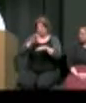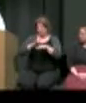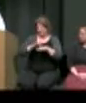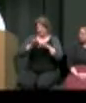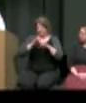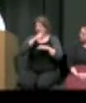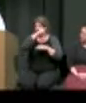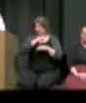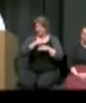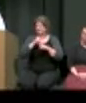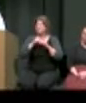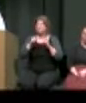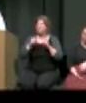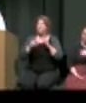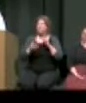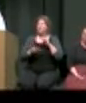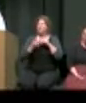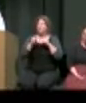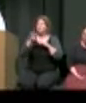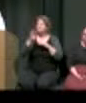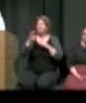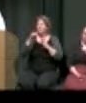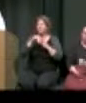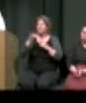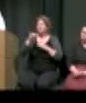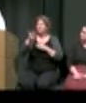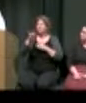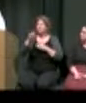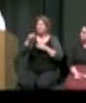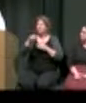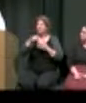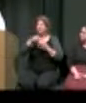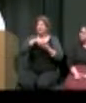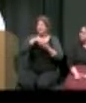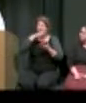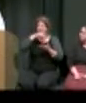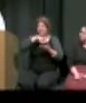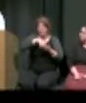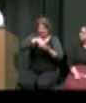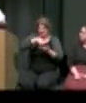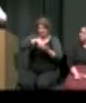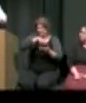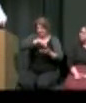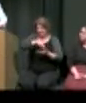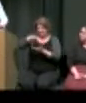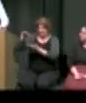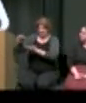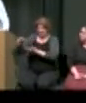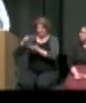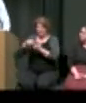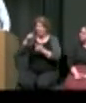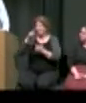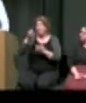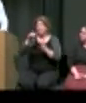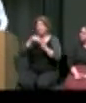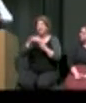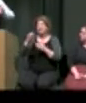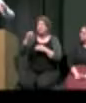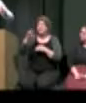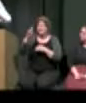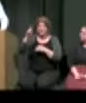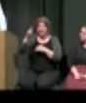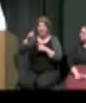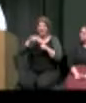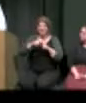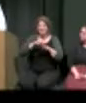but almost 900,000 yards of sediment coming out. We're targeting about 100,000 of sand, which is in